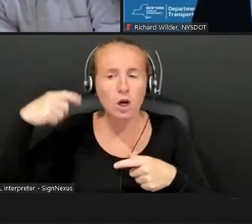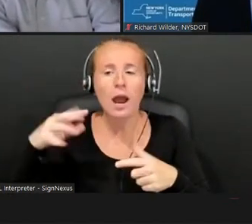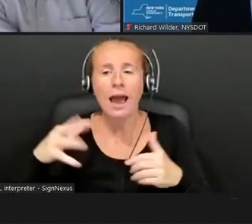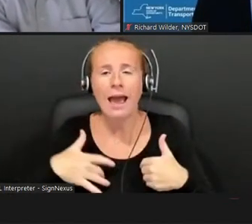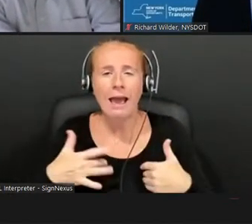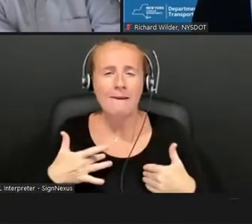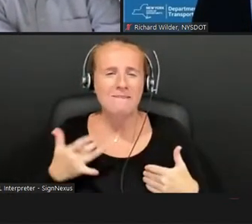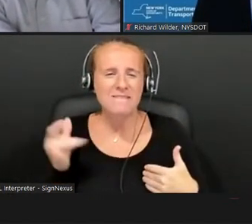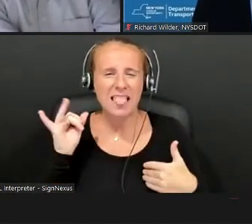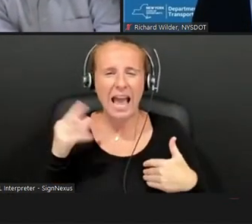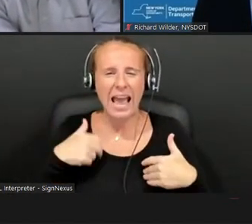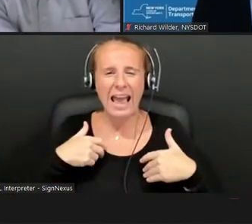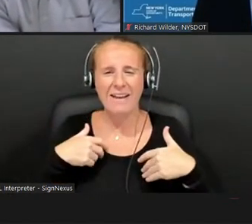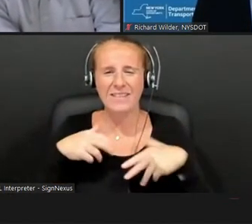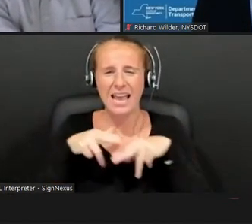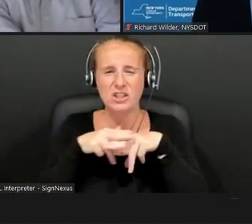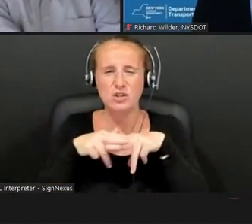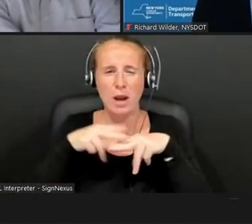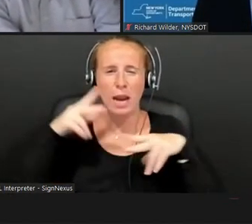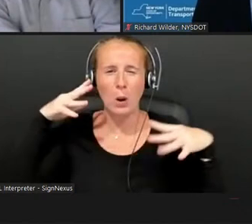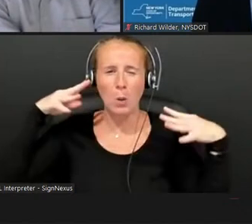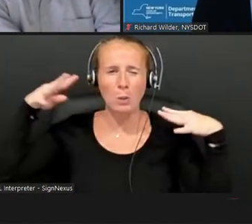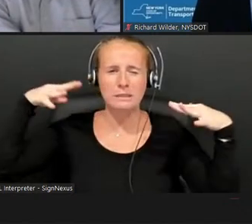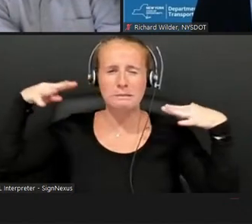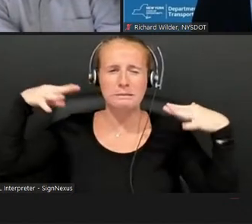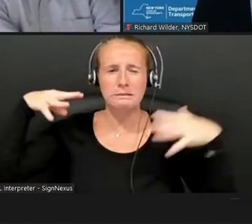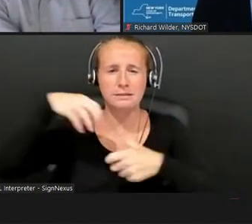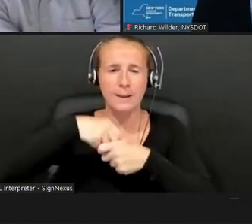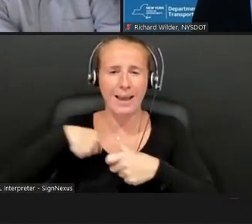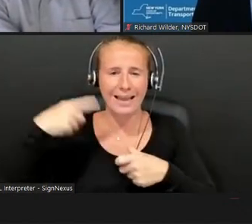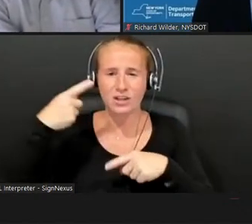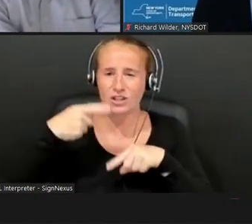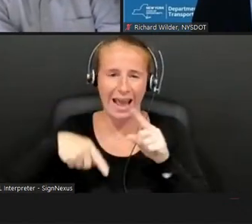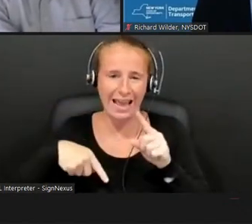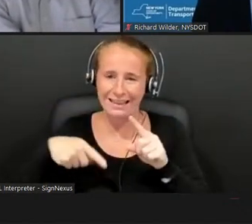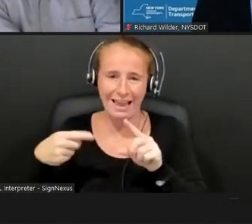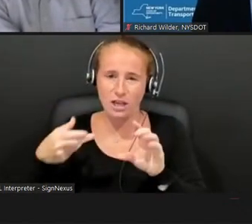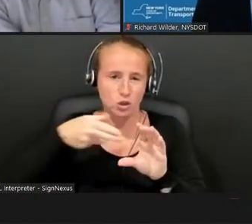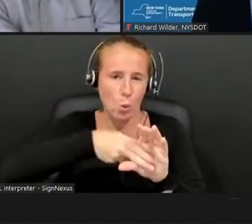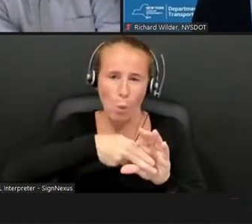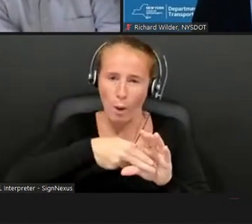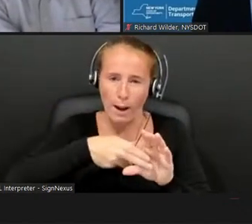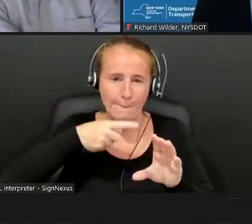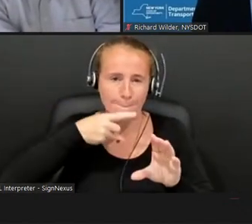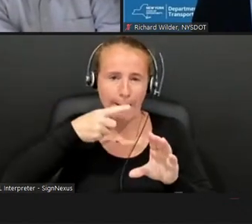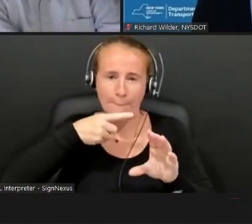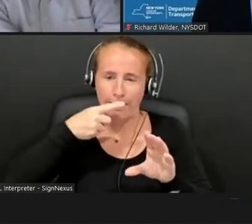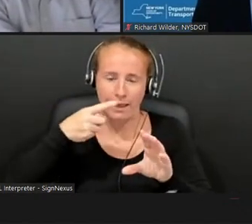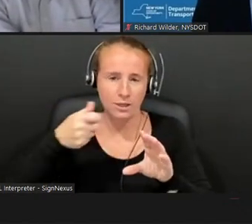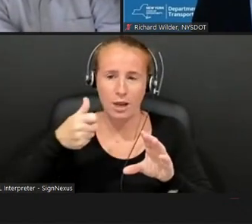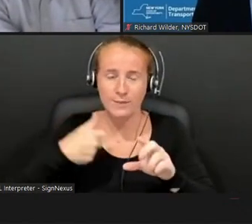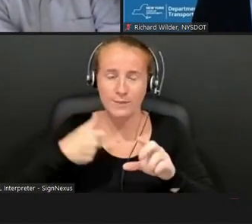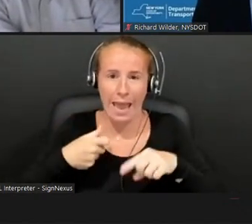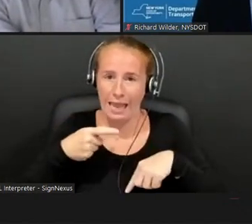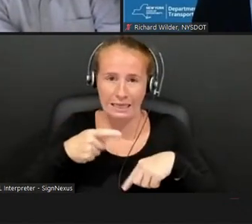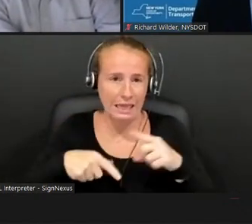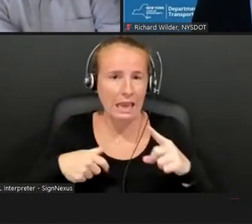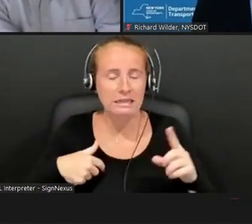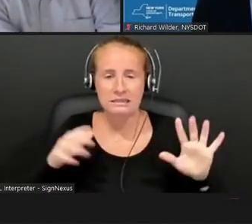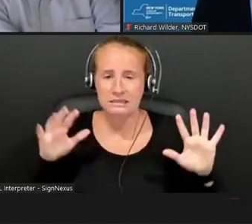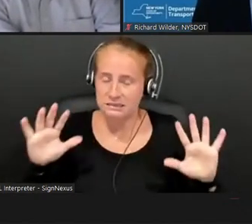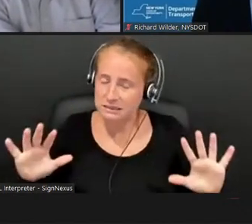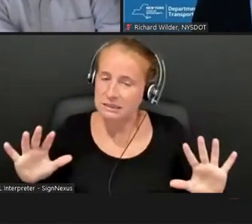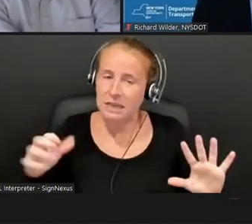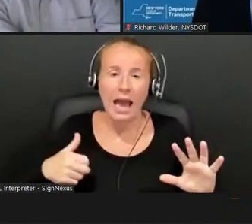whistle uh in my ears and I am not able to take uh public transportation it is uh soldability that I've had to